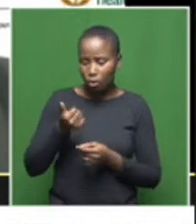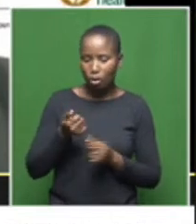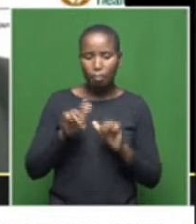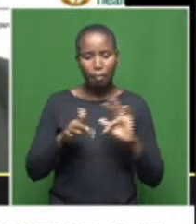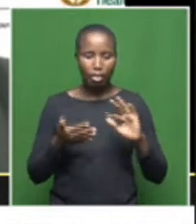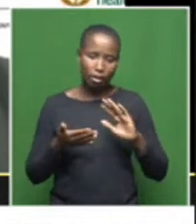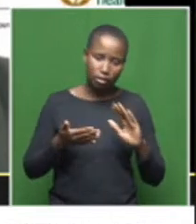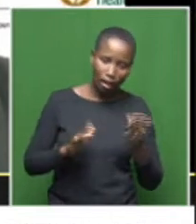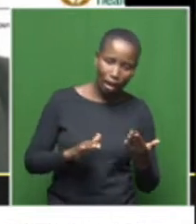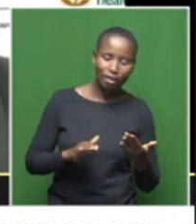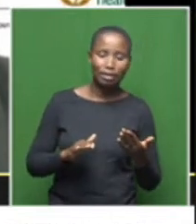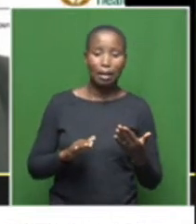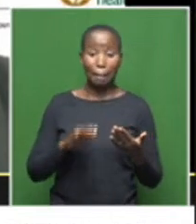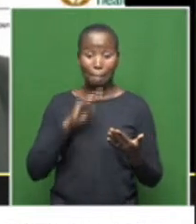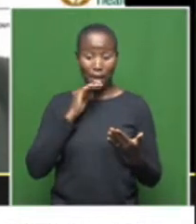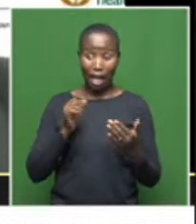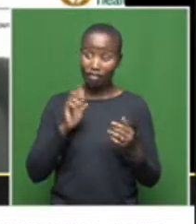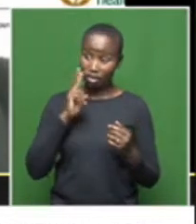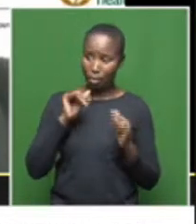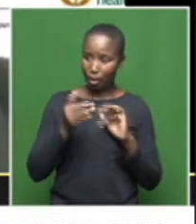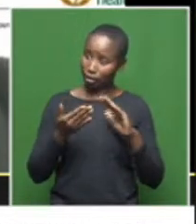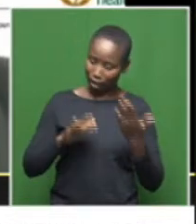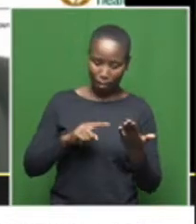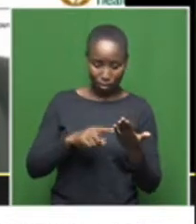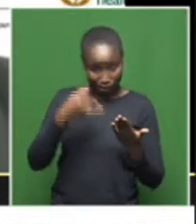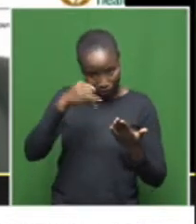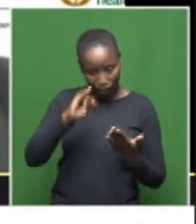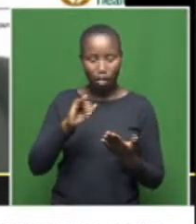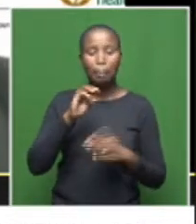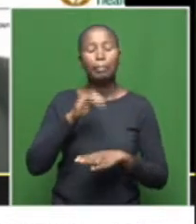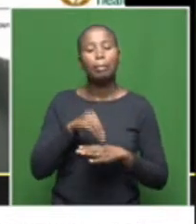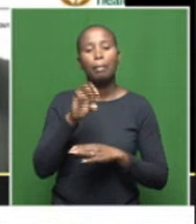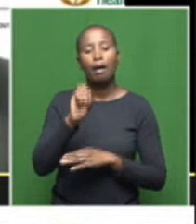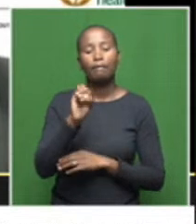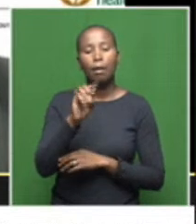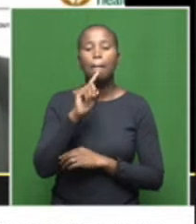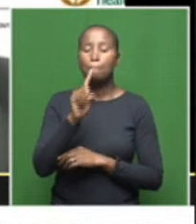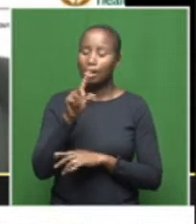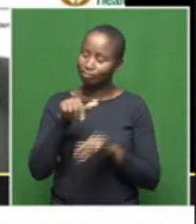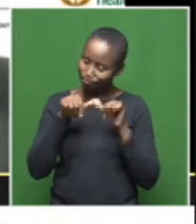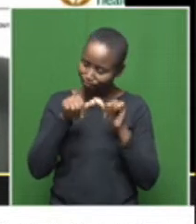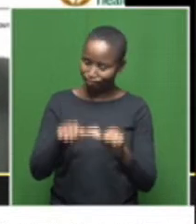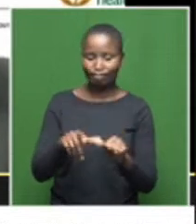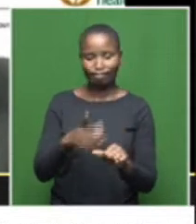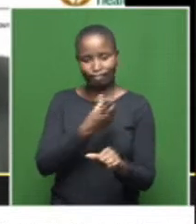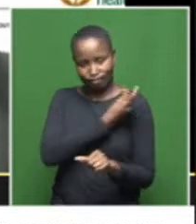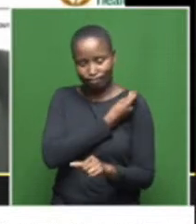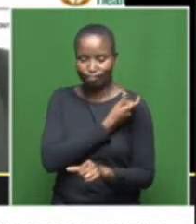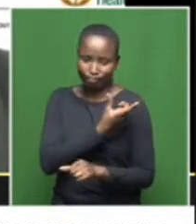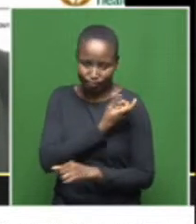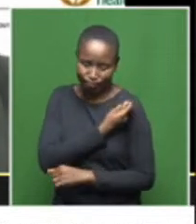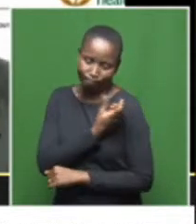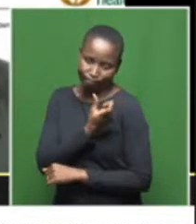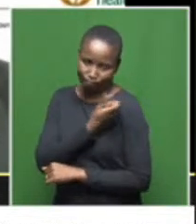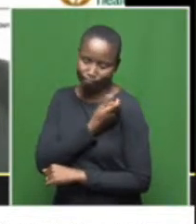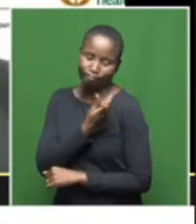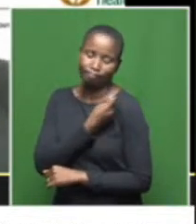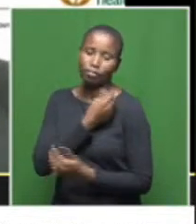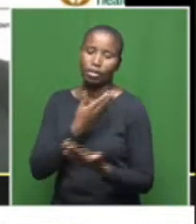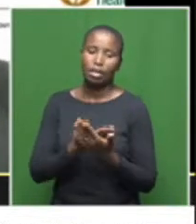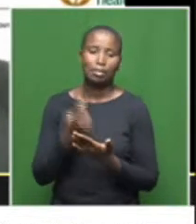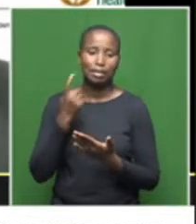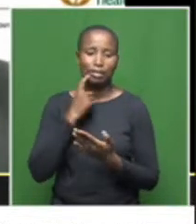every day, it means we are still in trouble. So we must continue to vaccinate in numbers in order to be integrated with the rest.